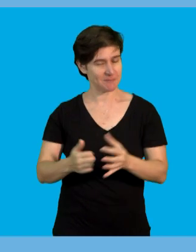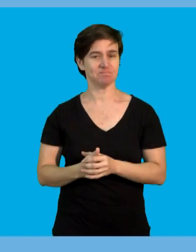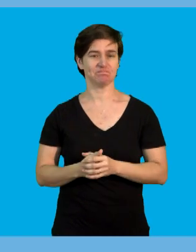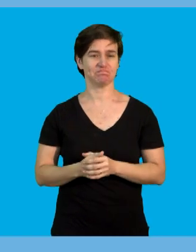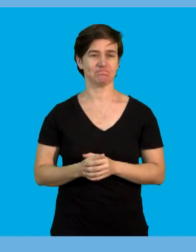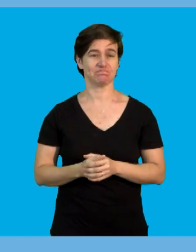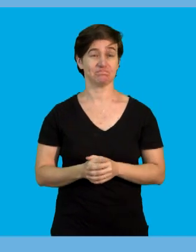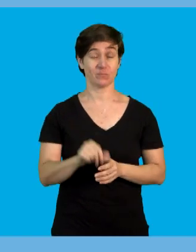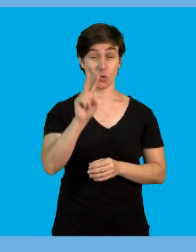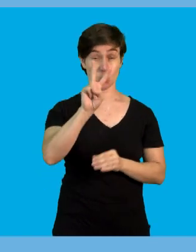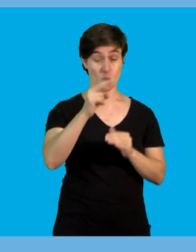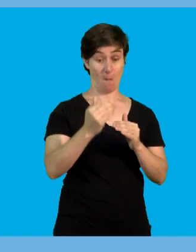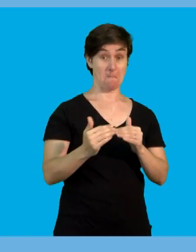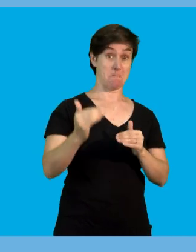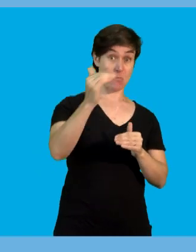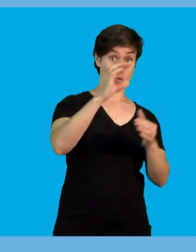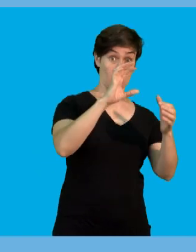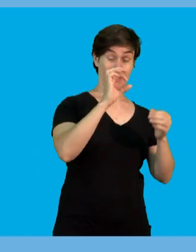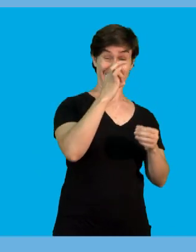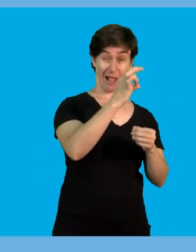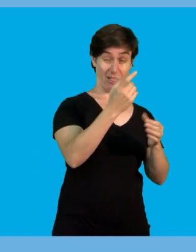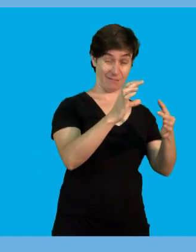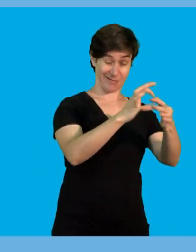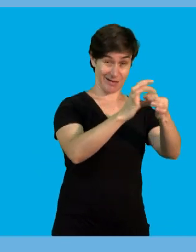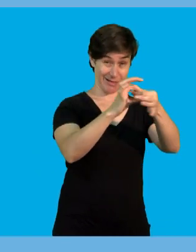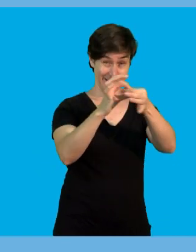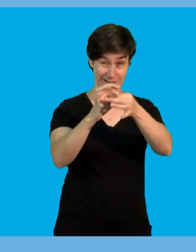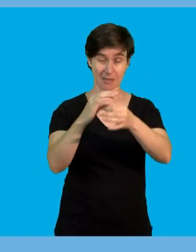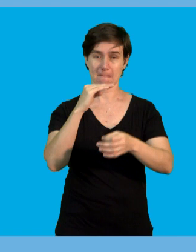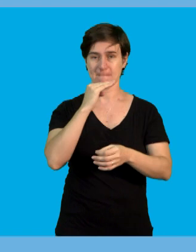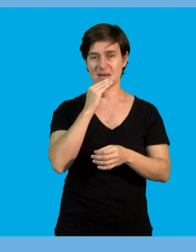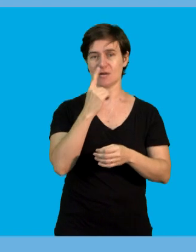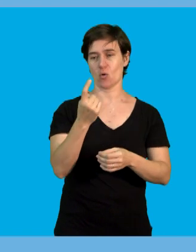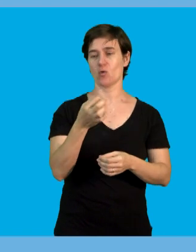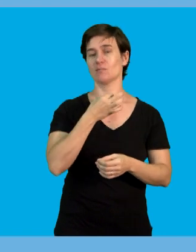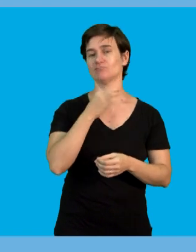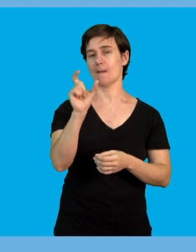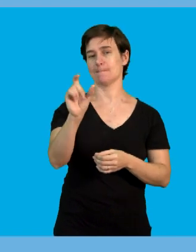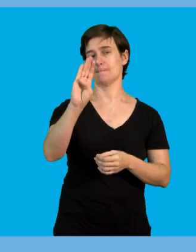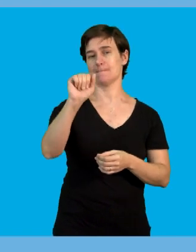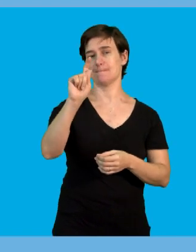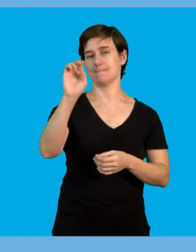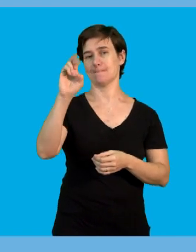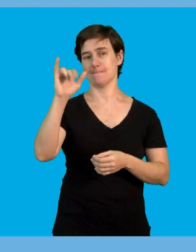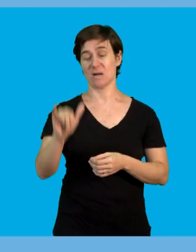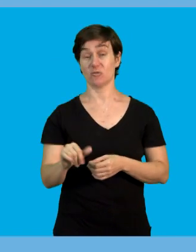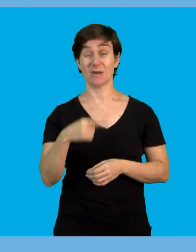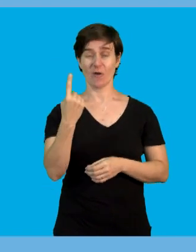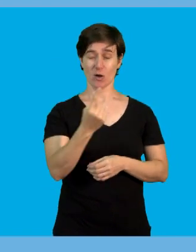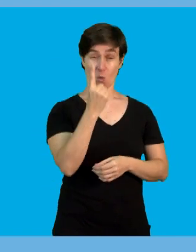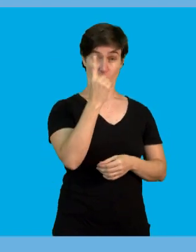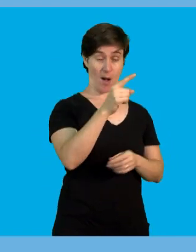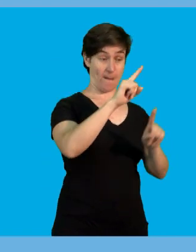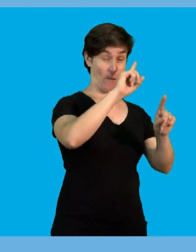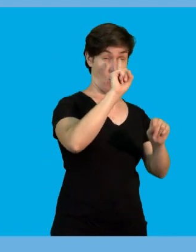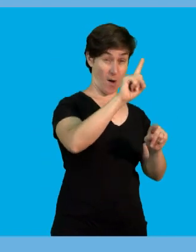When we're connecting two or more cells together, that combination is going to be called a battery. But if it's just the one with a negative terminal and